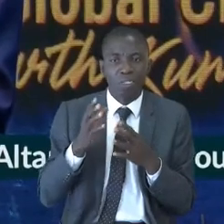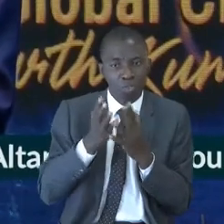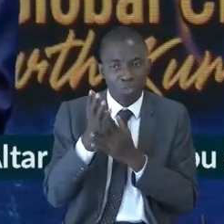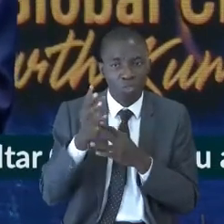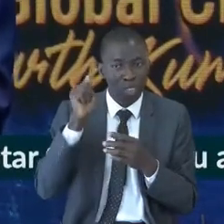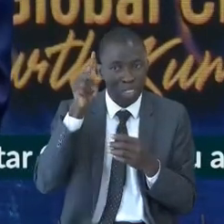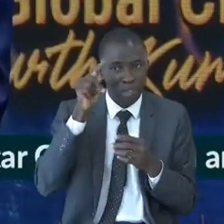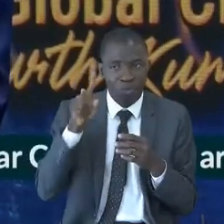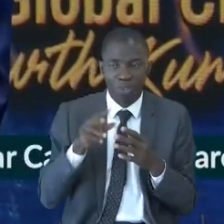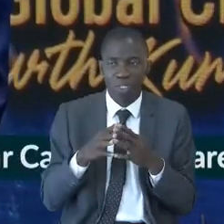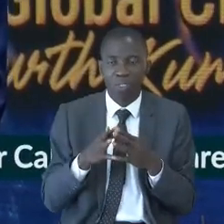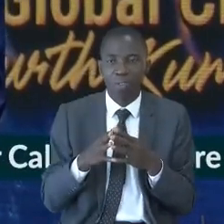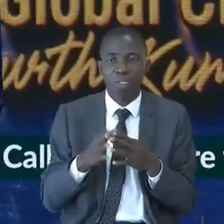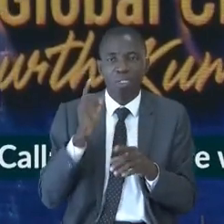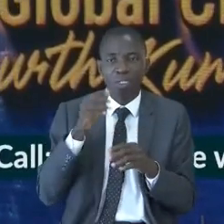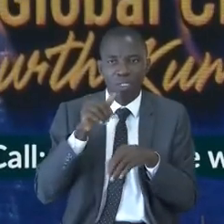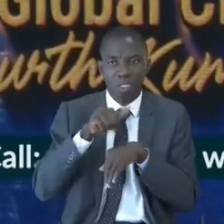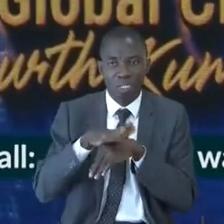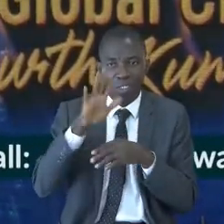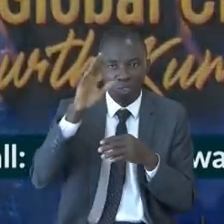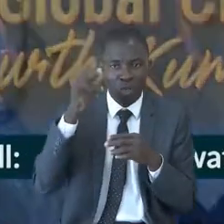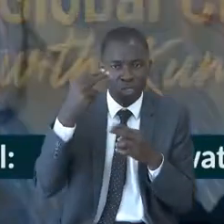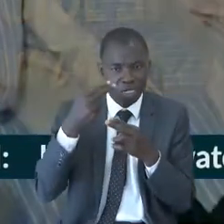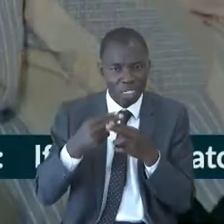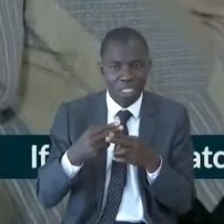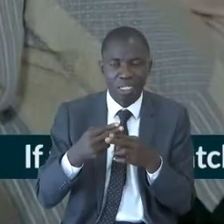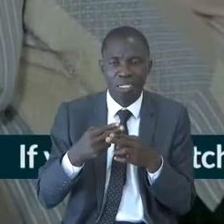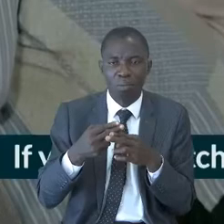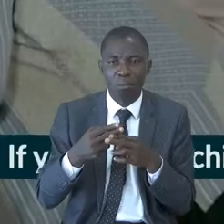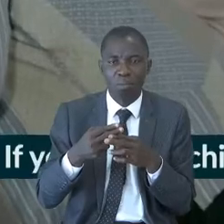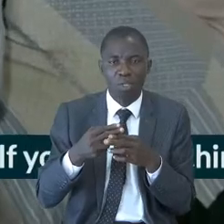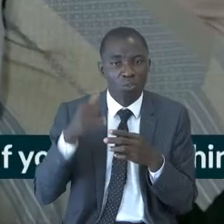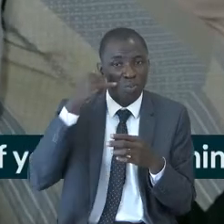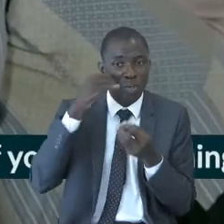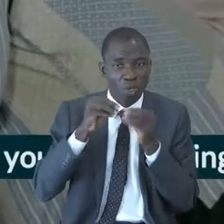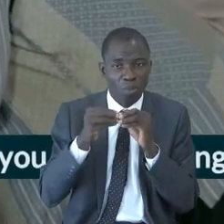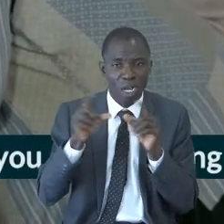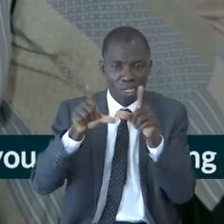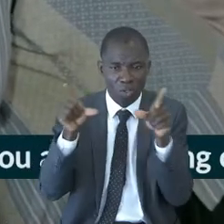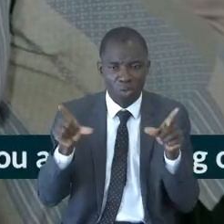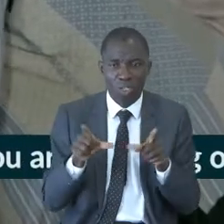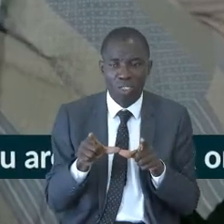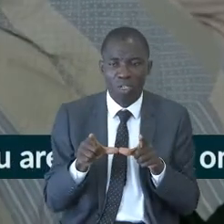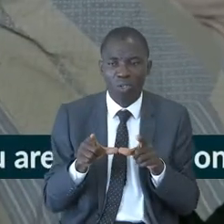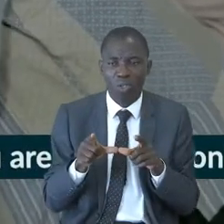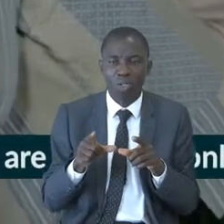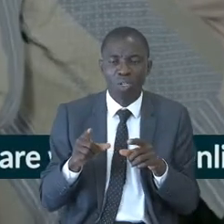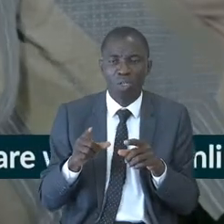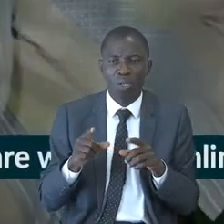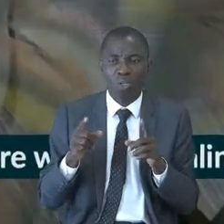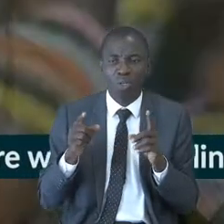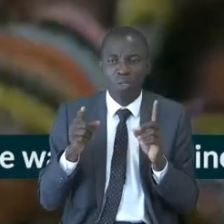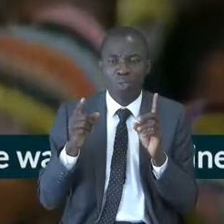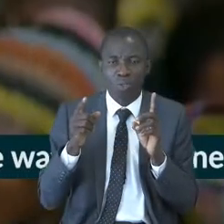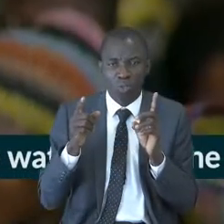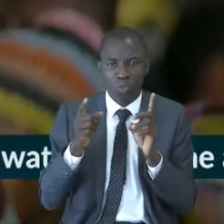name, your phone number, and your location address via SMS or